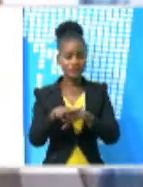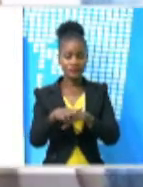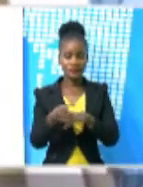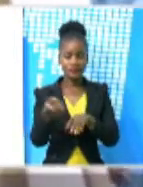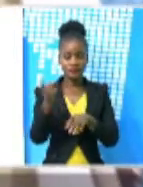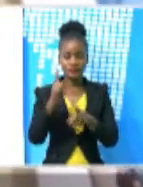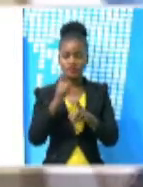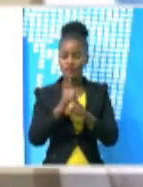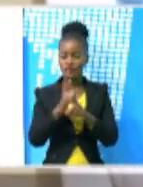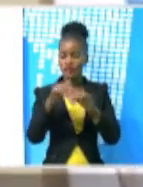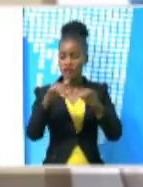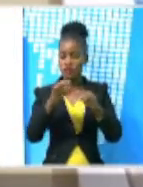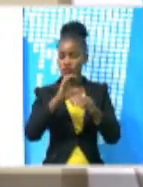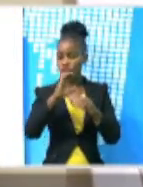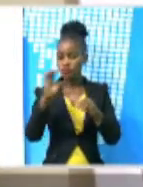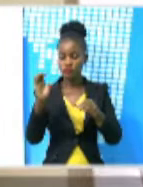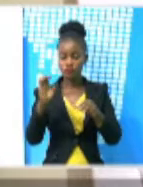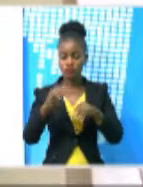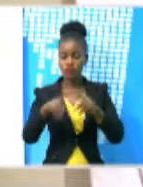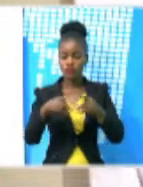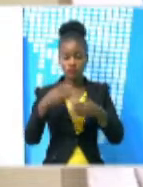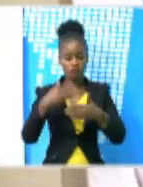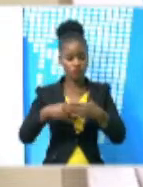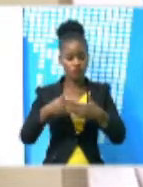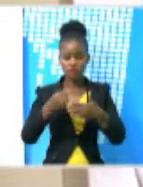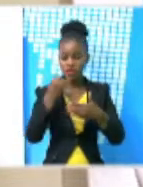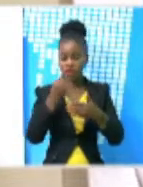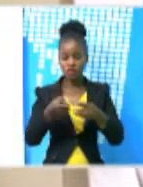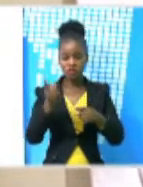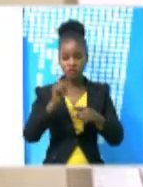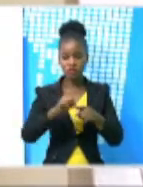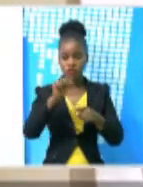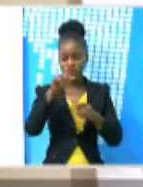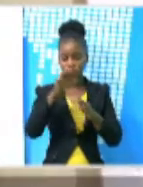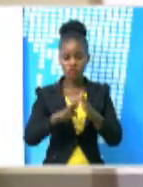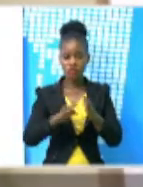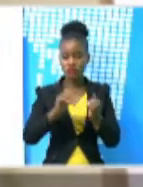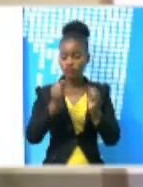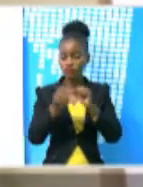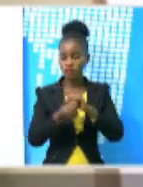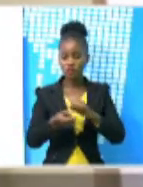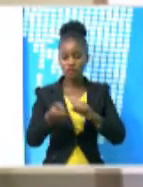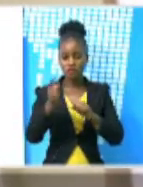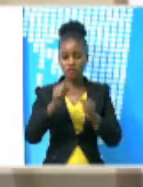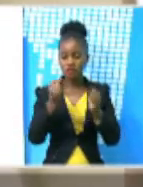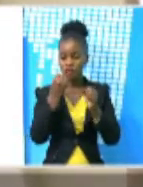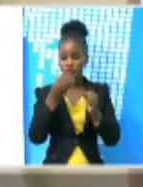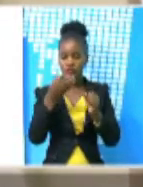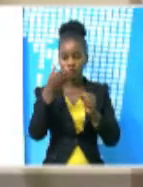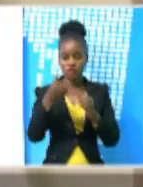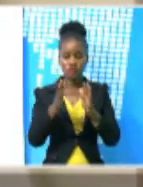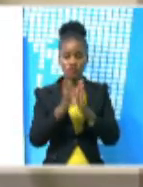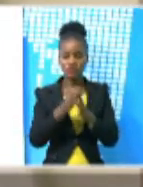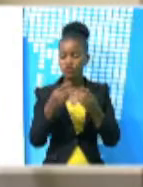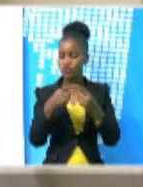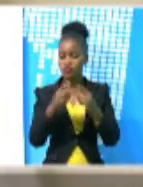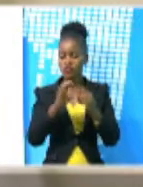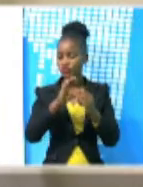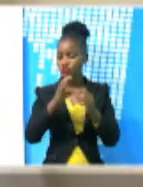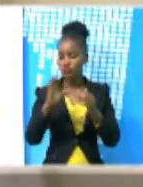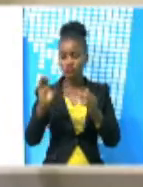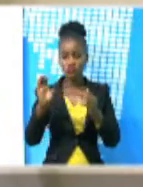monetary stability across member states. Additionally, it can reduce transaction costs, exchange rate risks, and promote